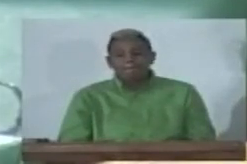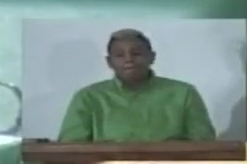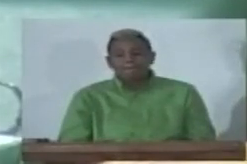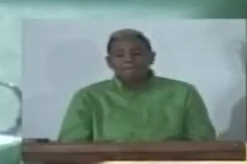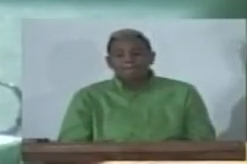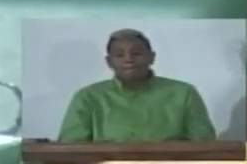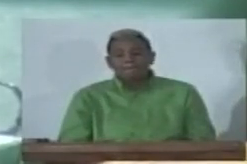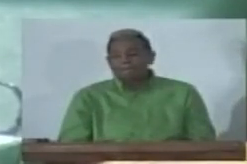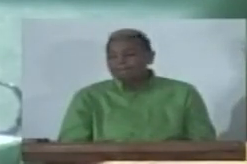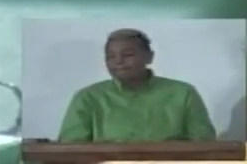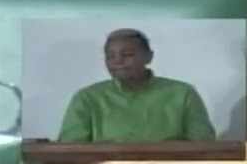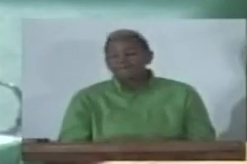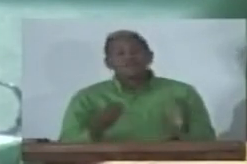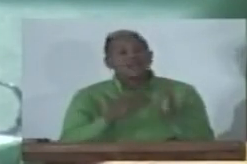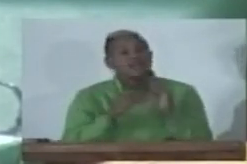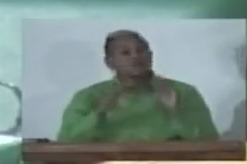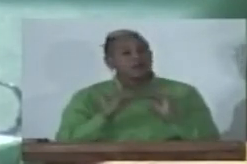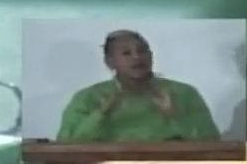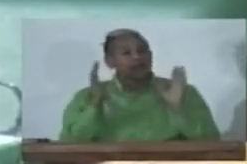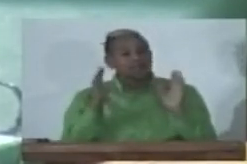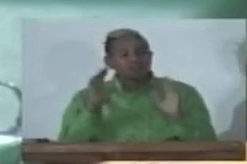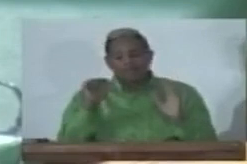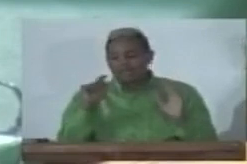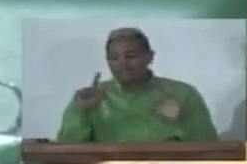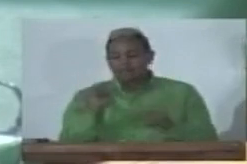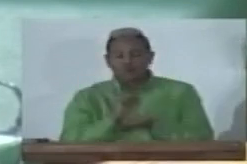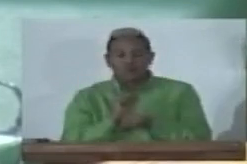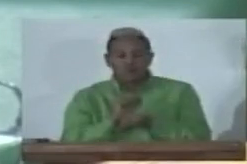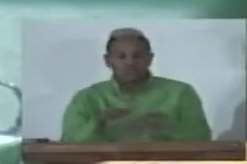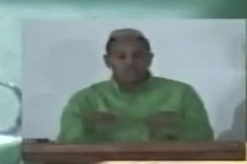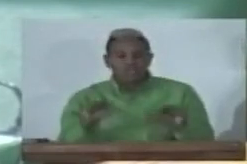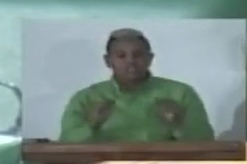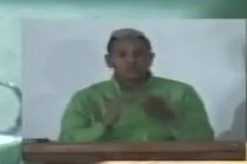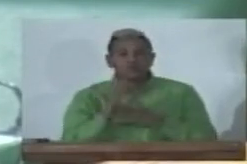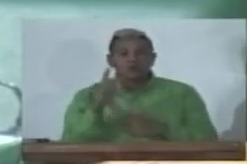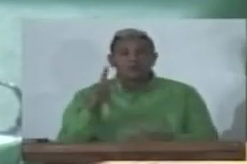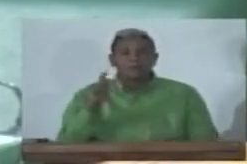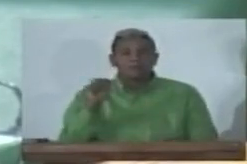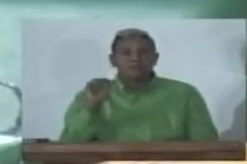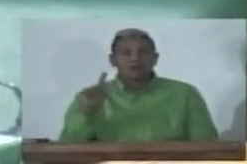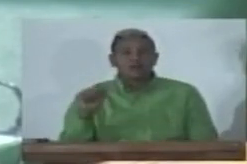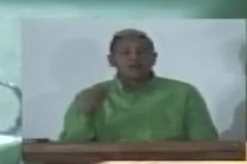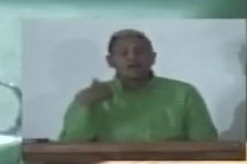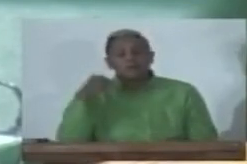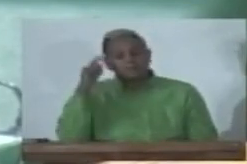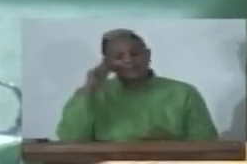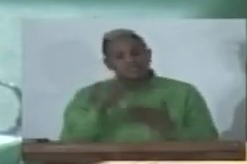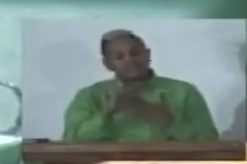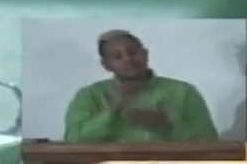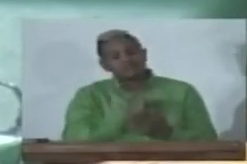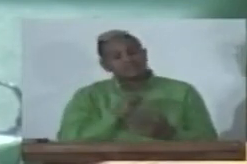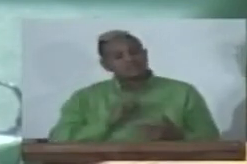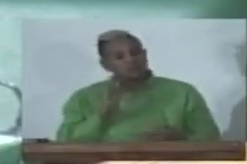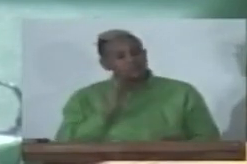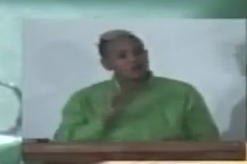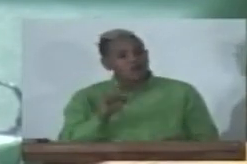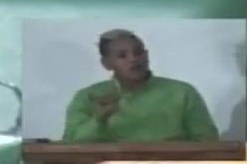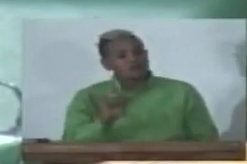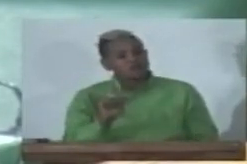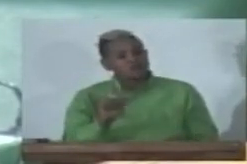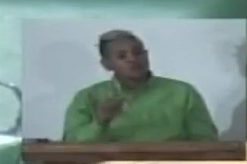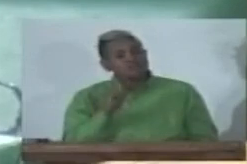again, to clarify, the capital works to be undertaken by PACAL, and I believe also Senator Brown asked about this too,